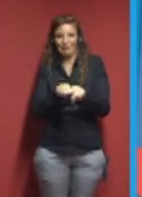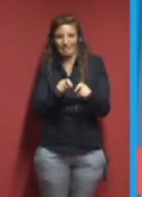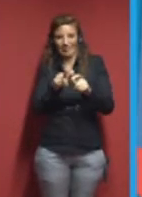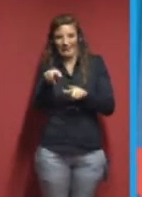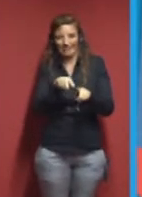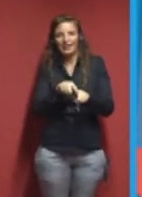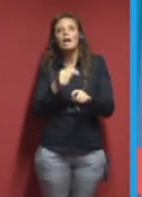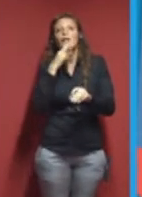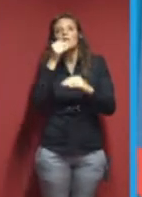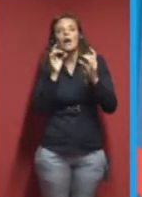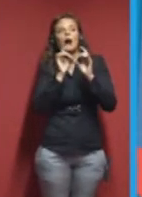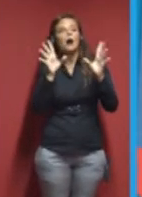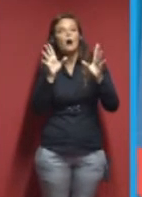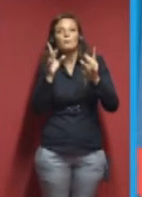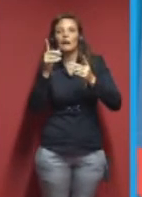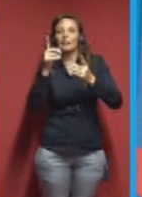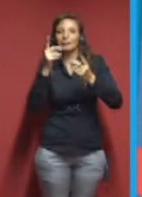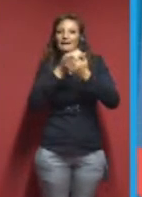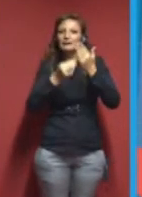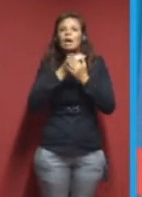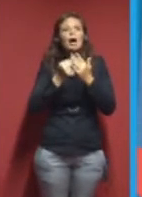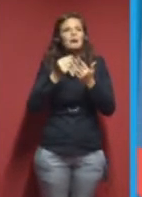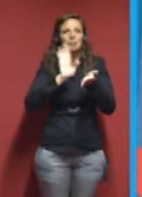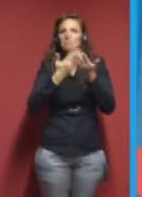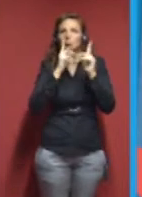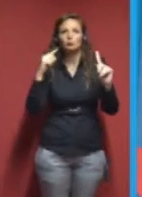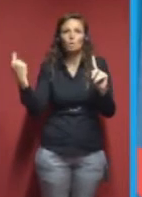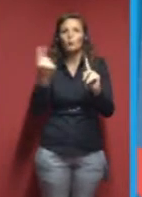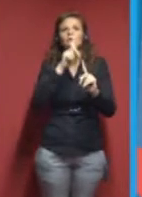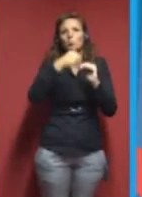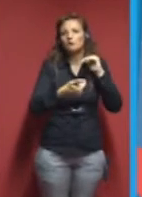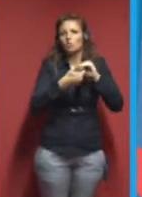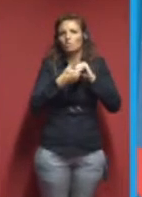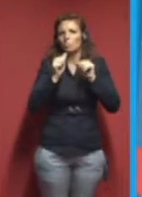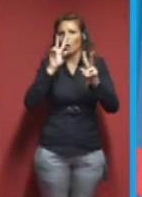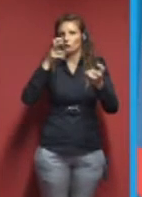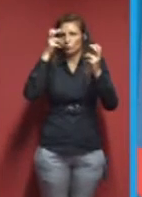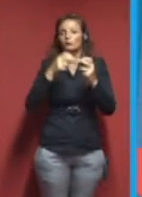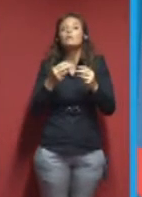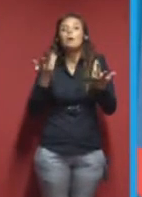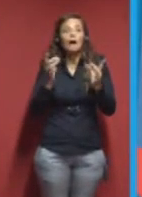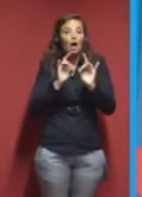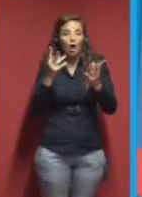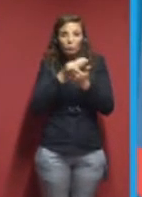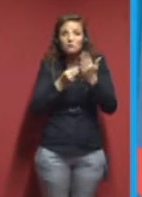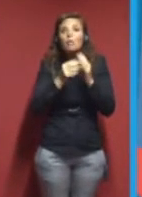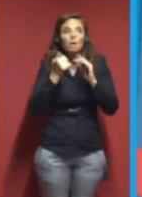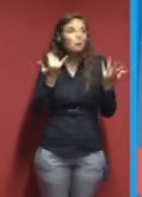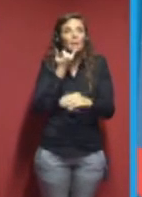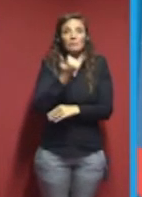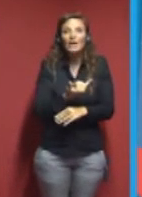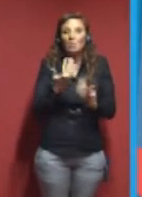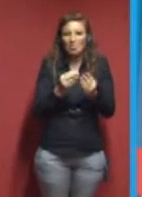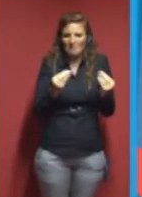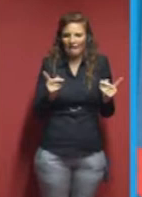for DIY and makers. But open design can be even something small and immaterial. So it could be something like typographic font. The